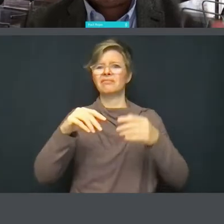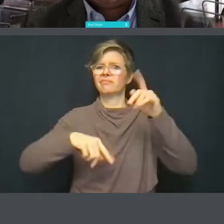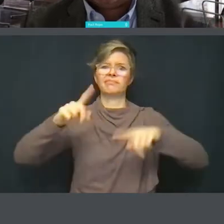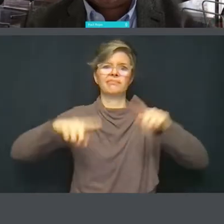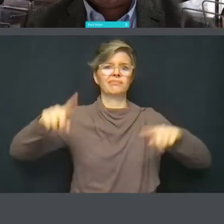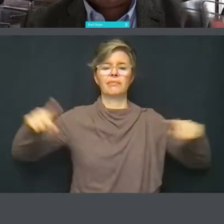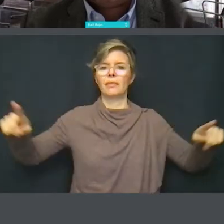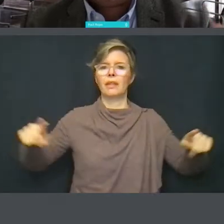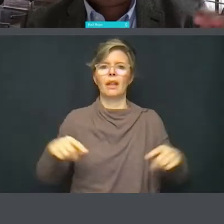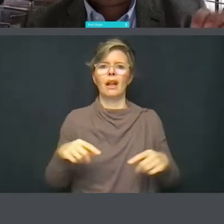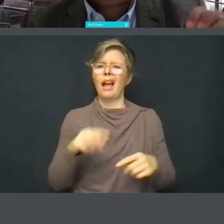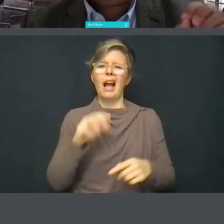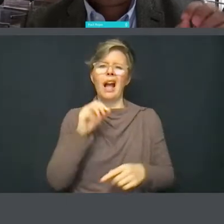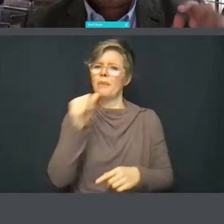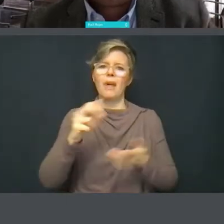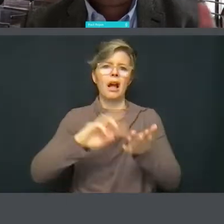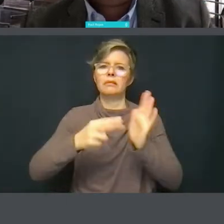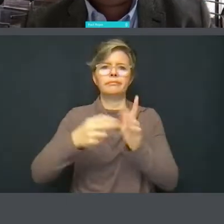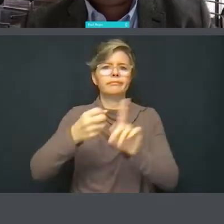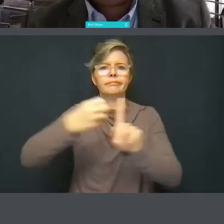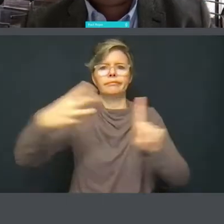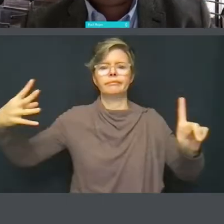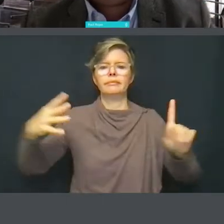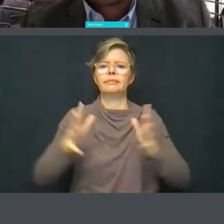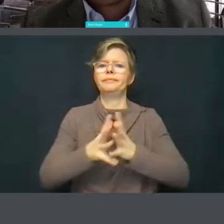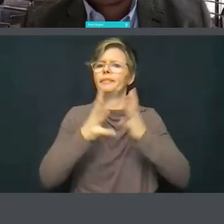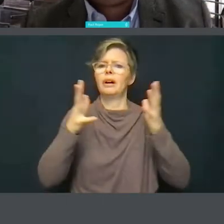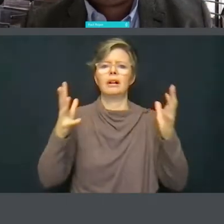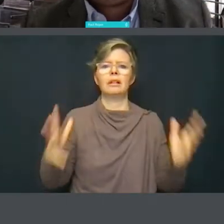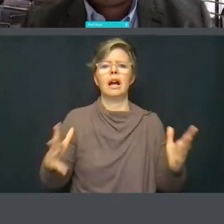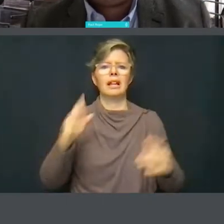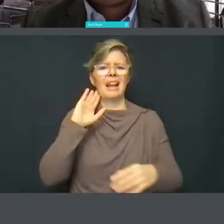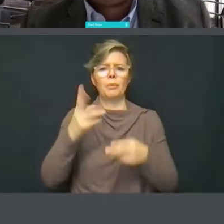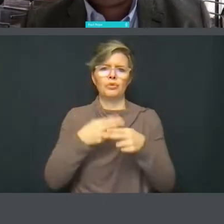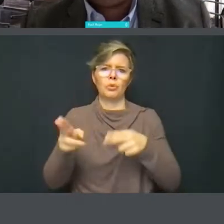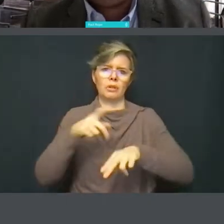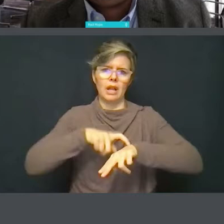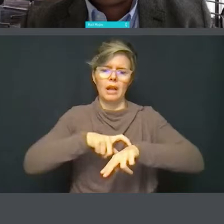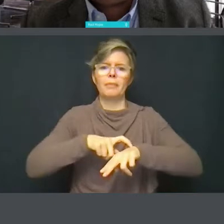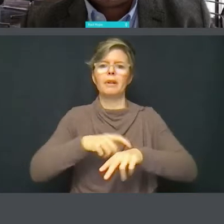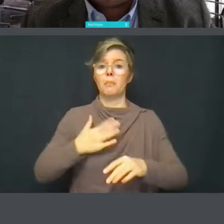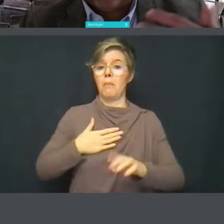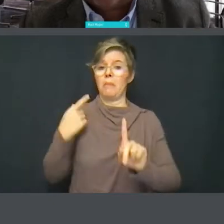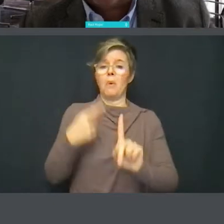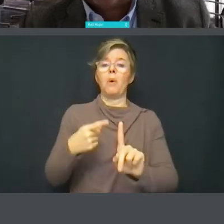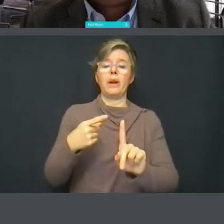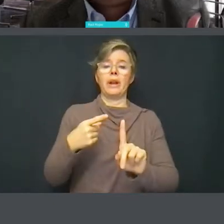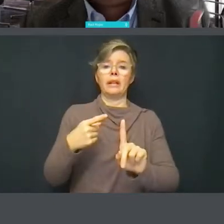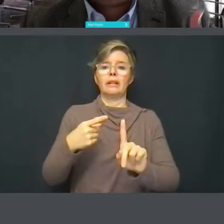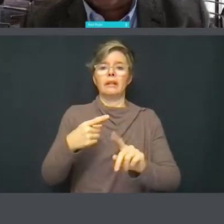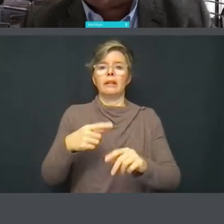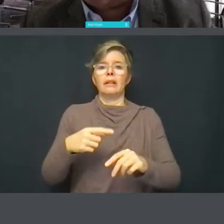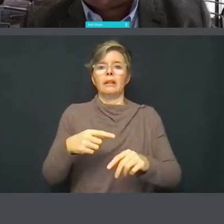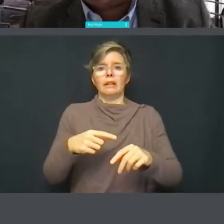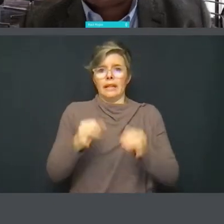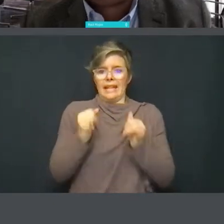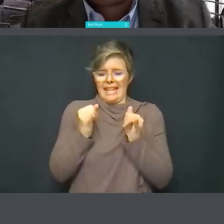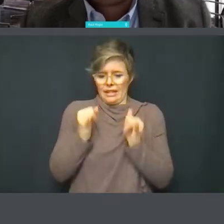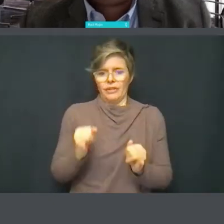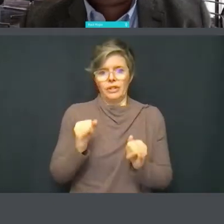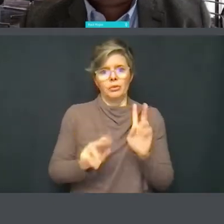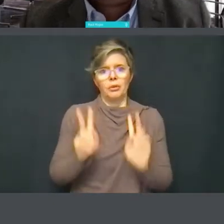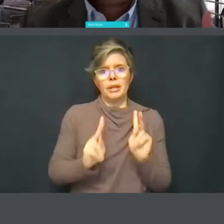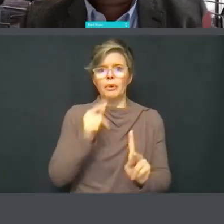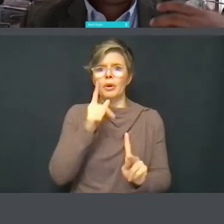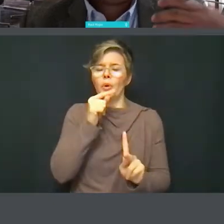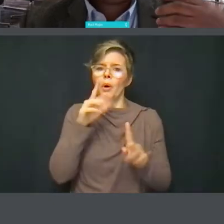want to spend too much time on it. The idea is that we're really talking about individuals who are in the process of acquiring and developing two